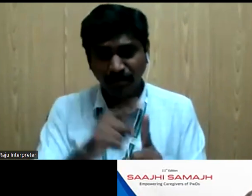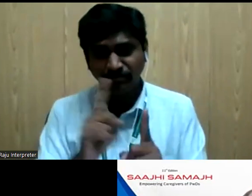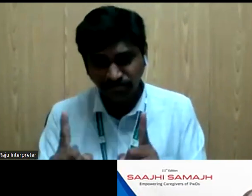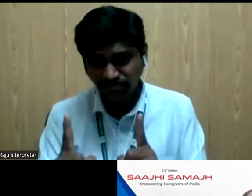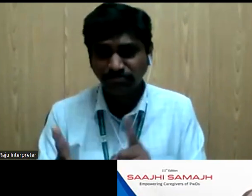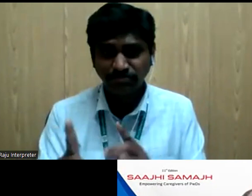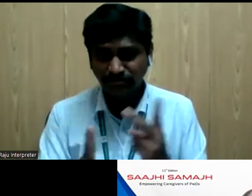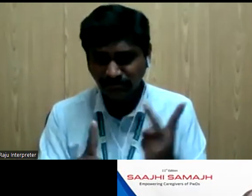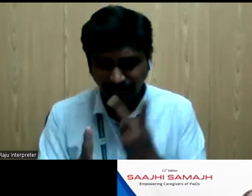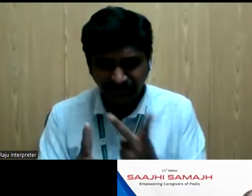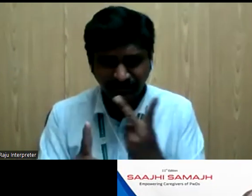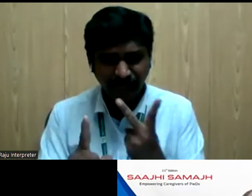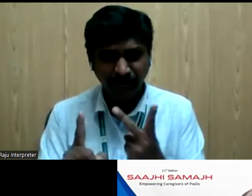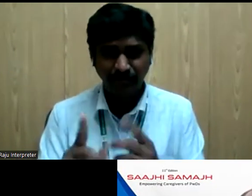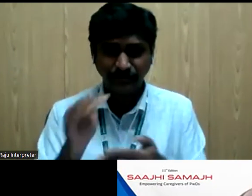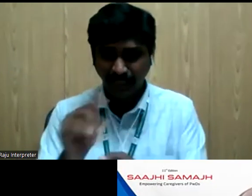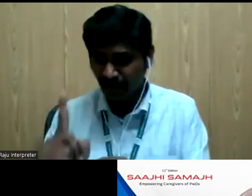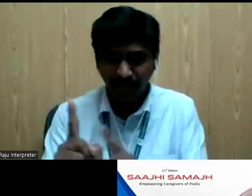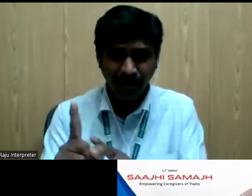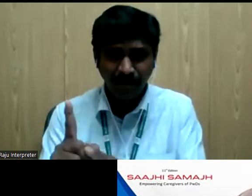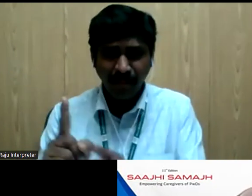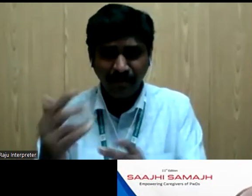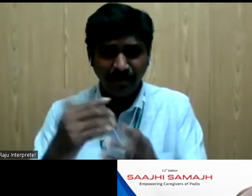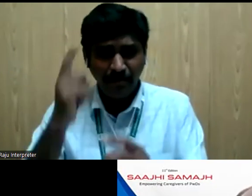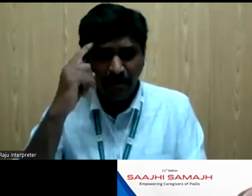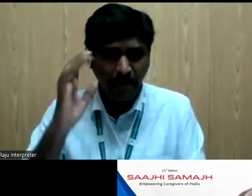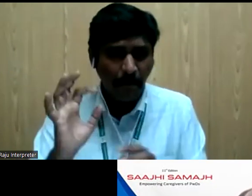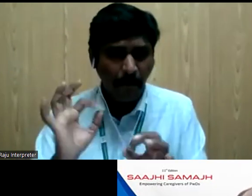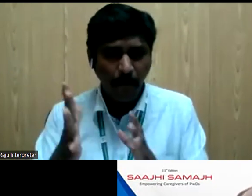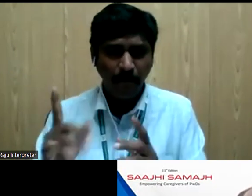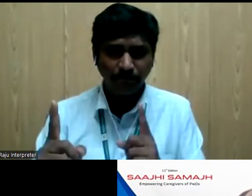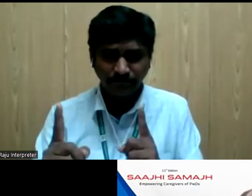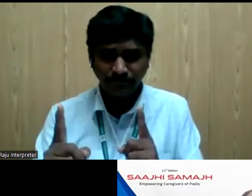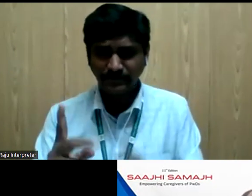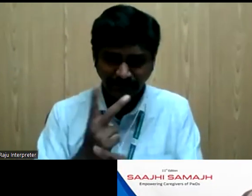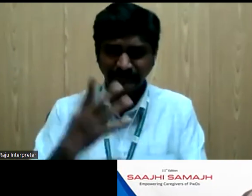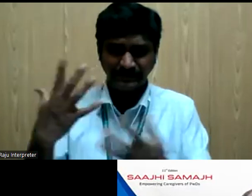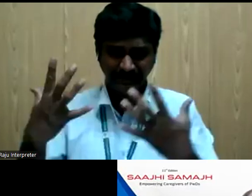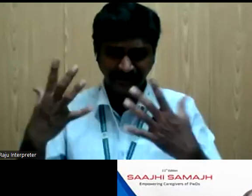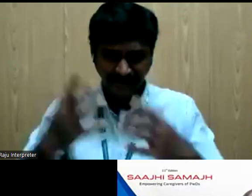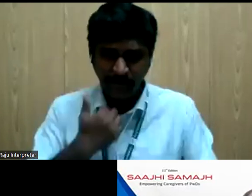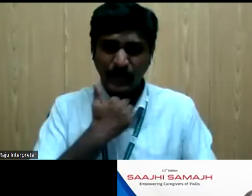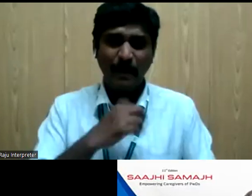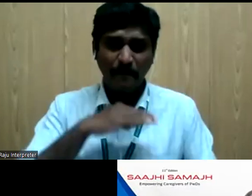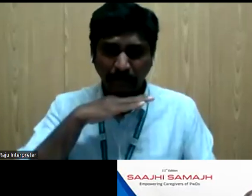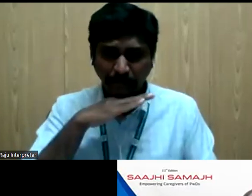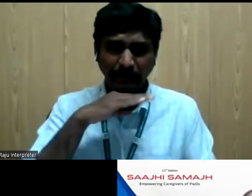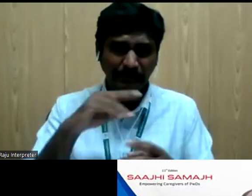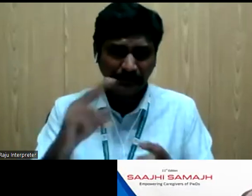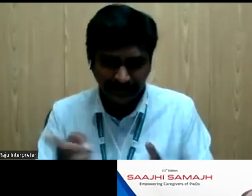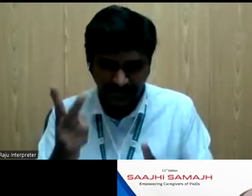that, you know, their children get the kind of therapy which is required to get them to at least a basic semblance